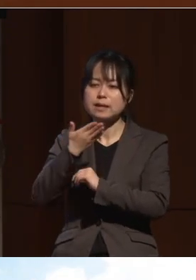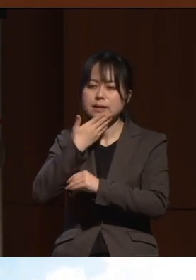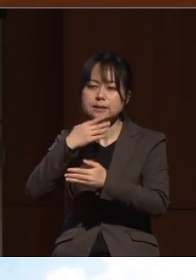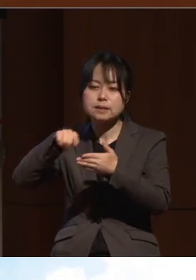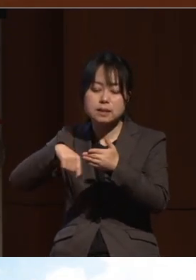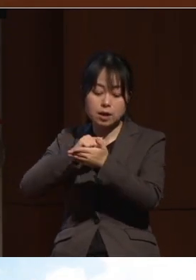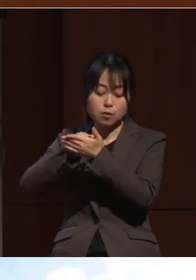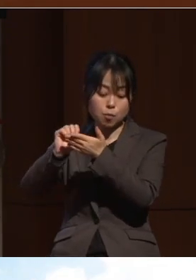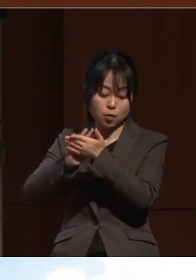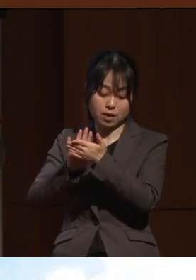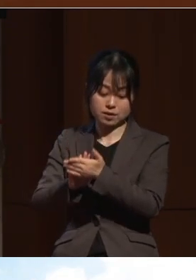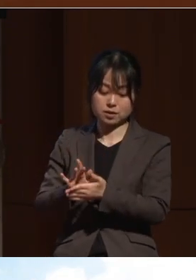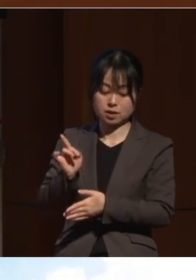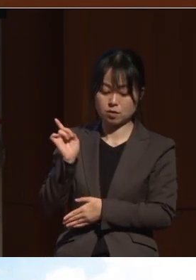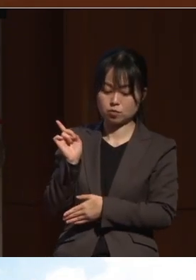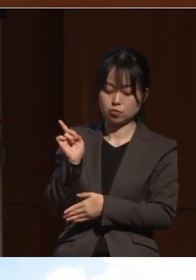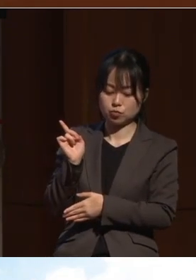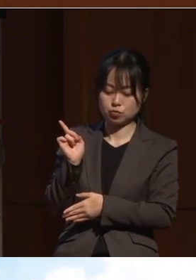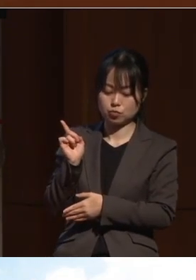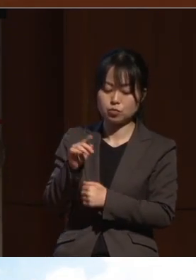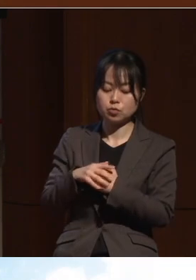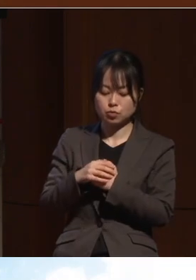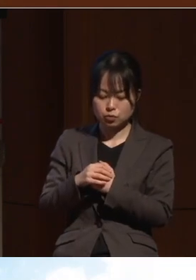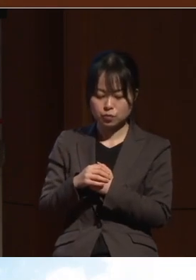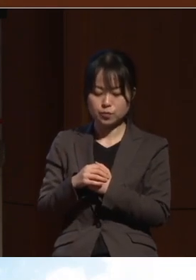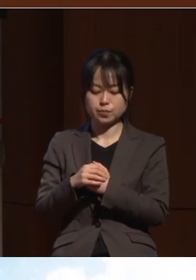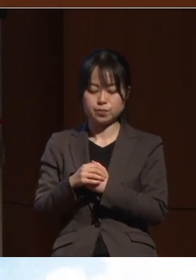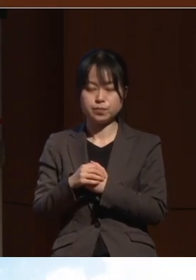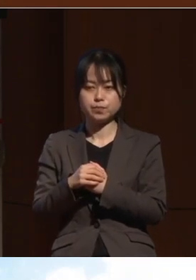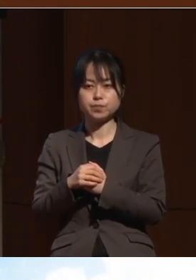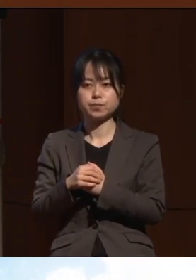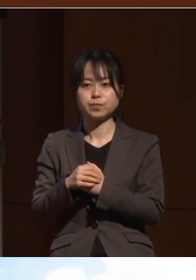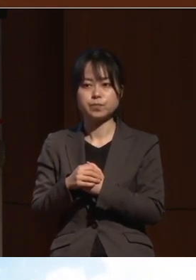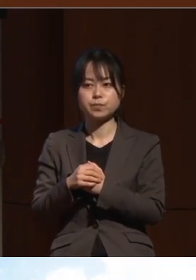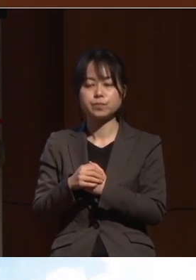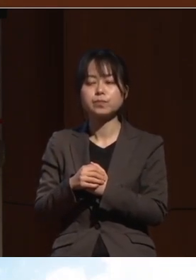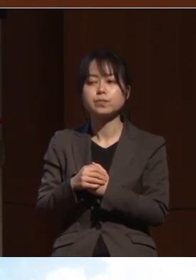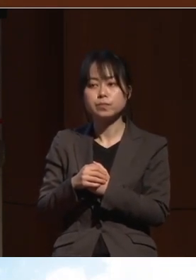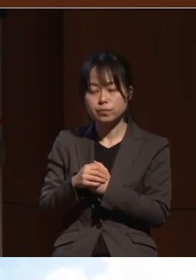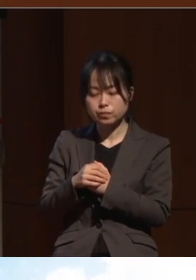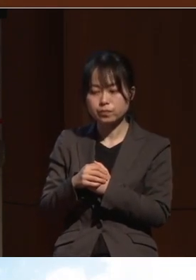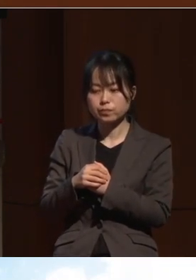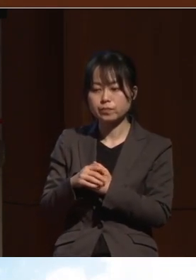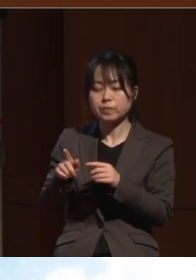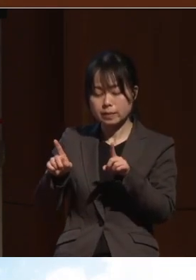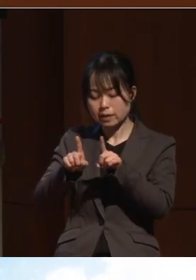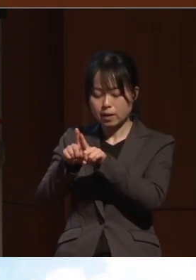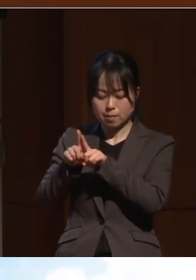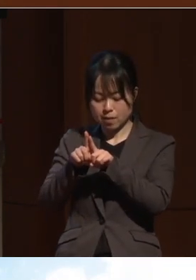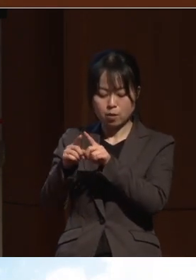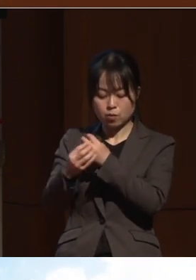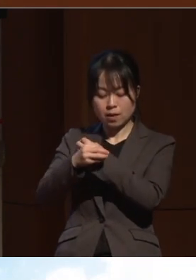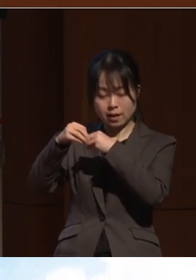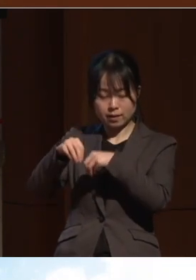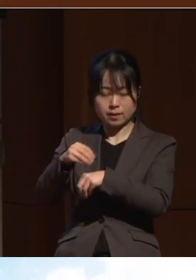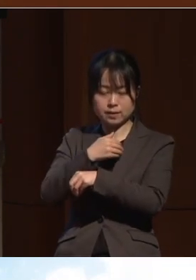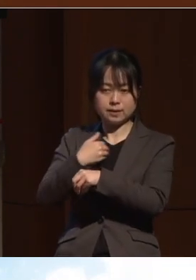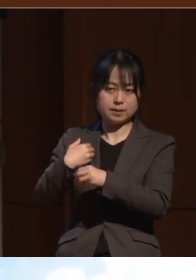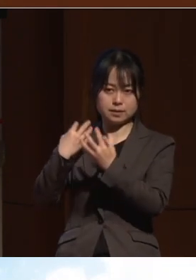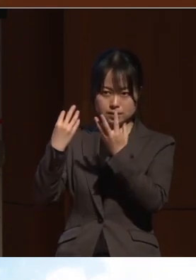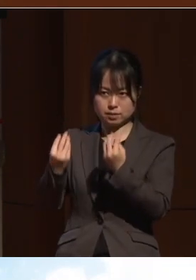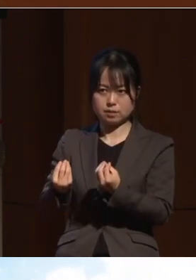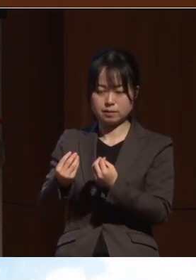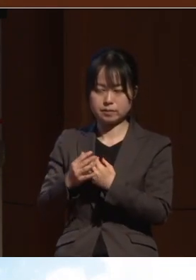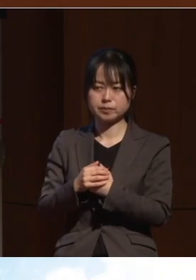from the wording of the Accord itself, which was to forge stronger partnerships on translational, clinical and applied health and